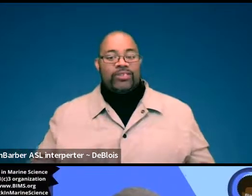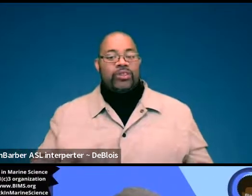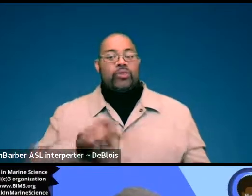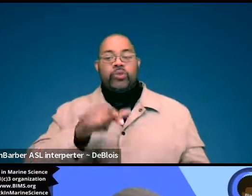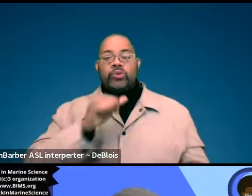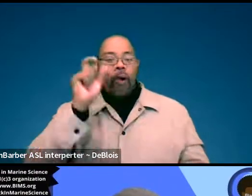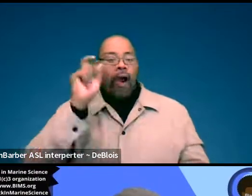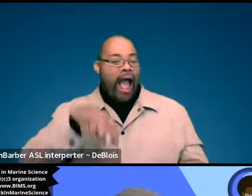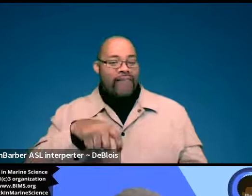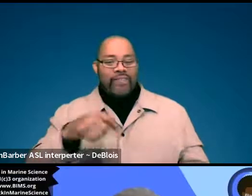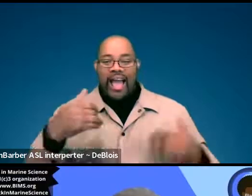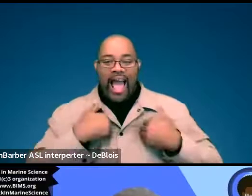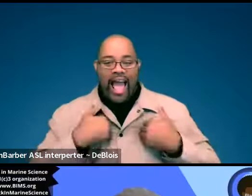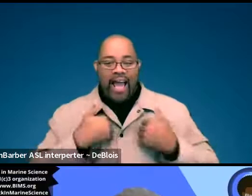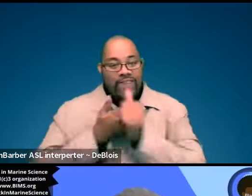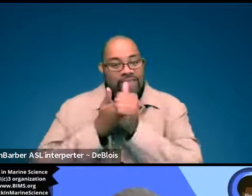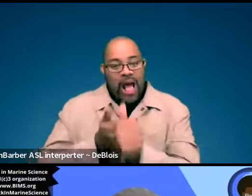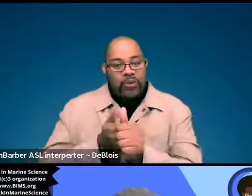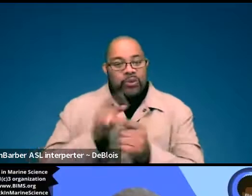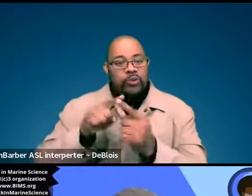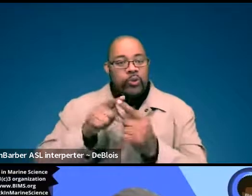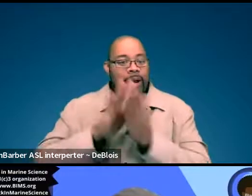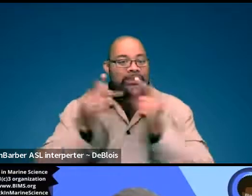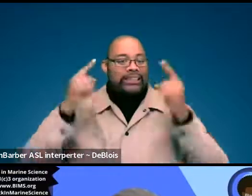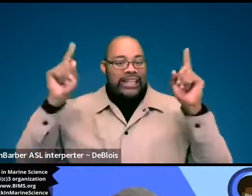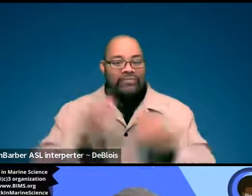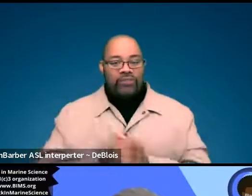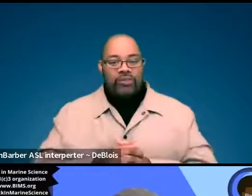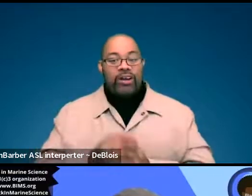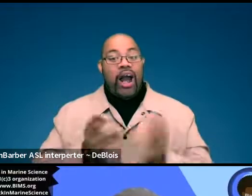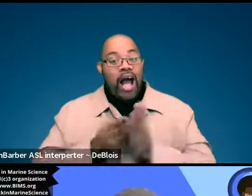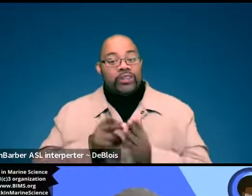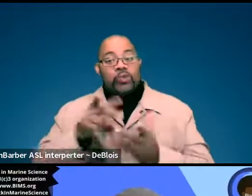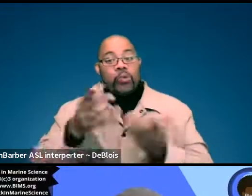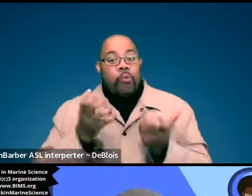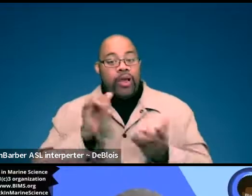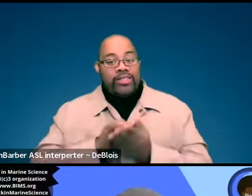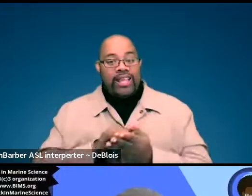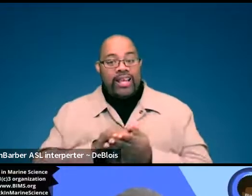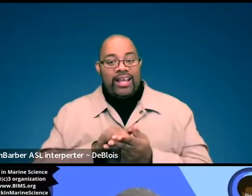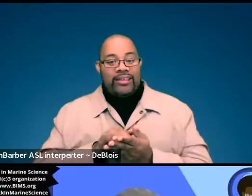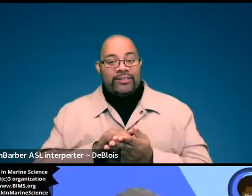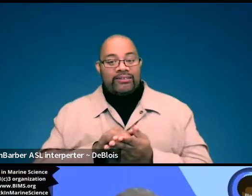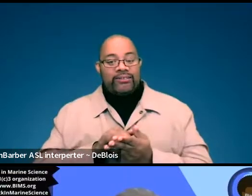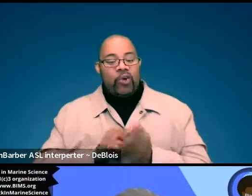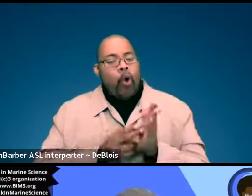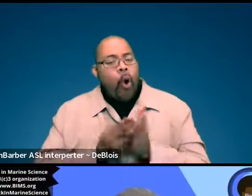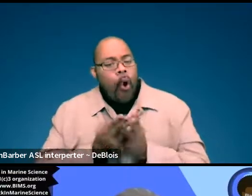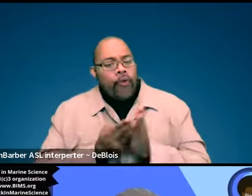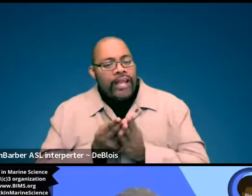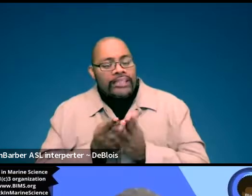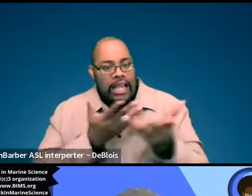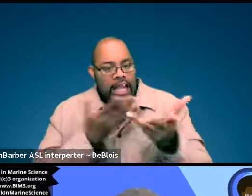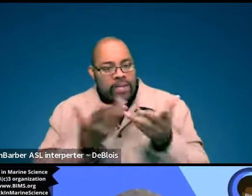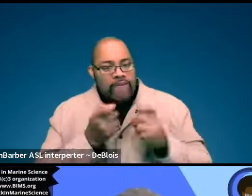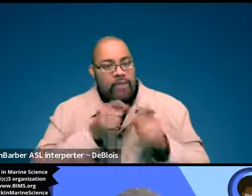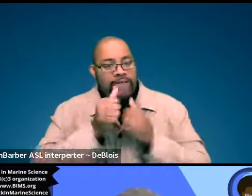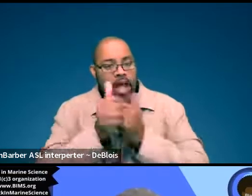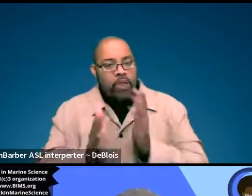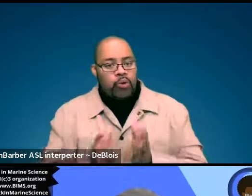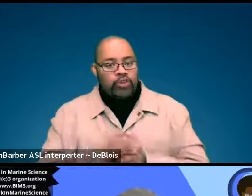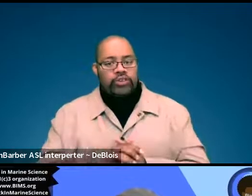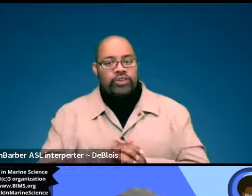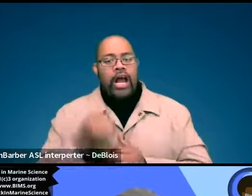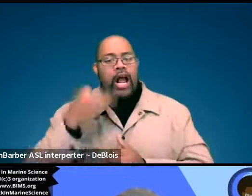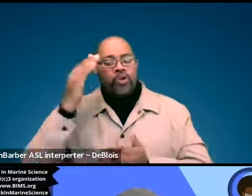don't have to have the following to be successful. Honestly, you want that like authentic engagement from your followers.